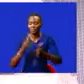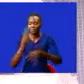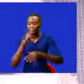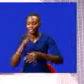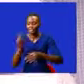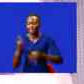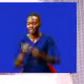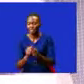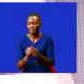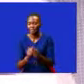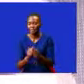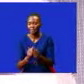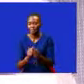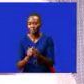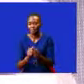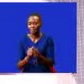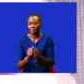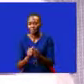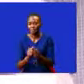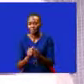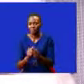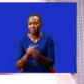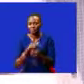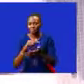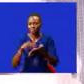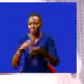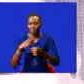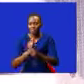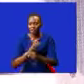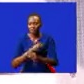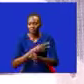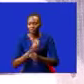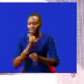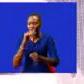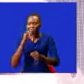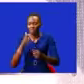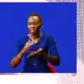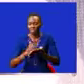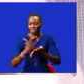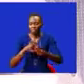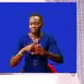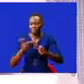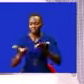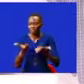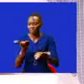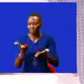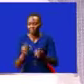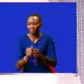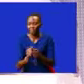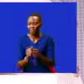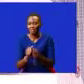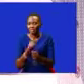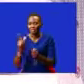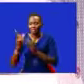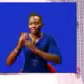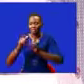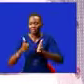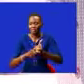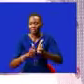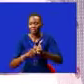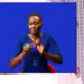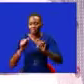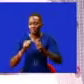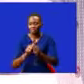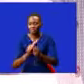ka mondo luoro moro manyocha dwa bedo ka ni samoro nitiere insecurity ka mondo